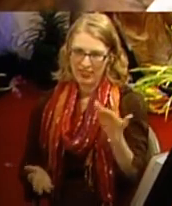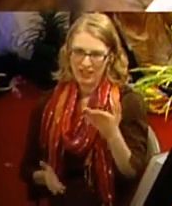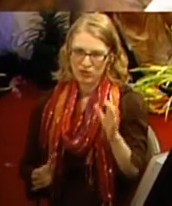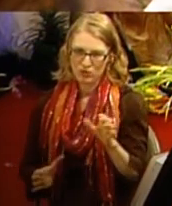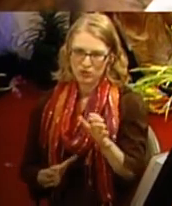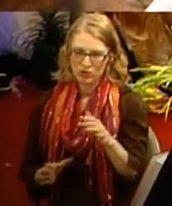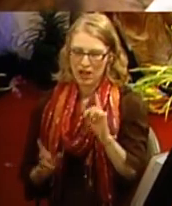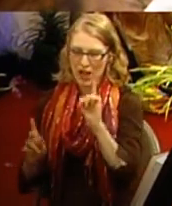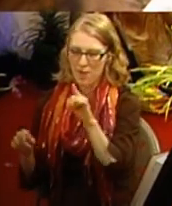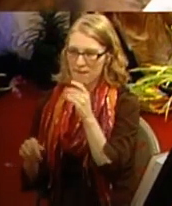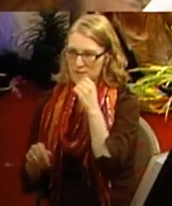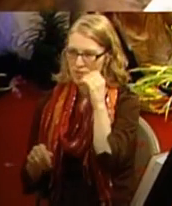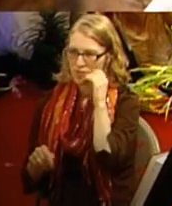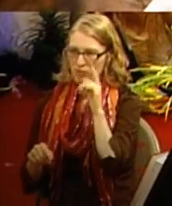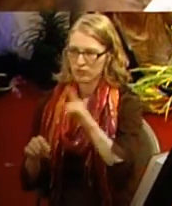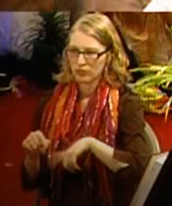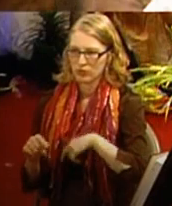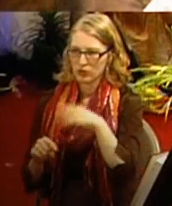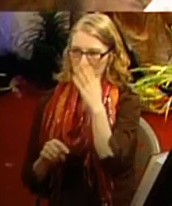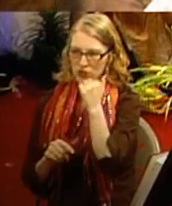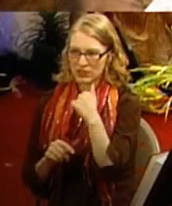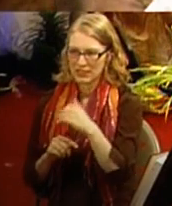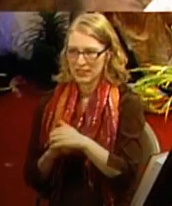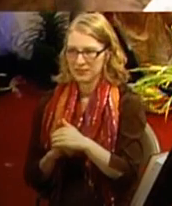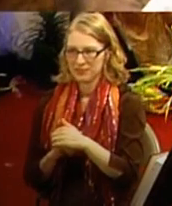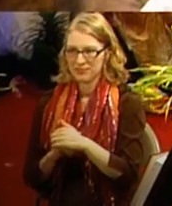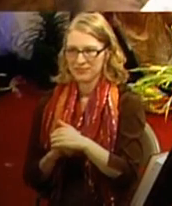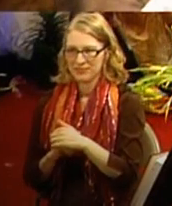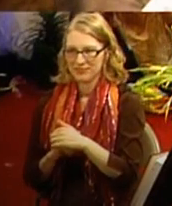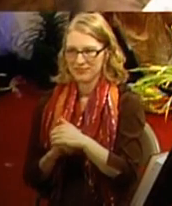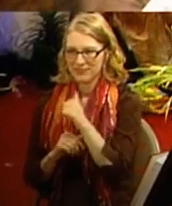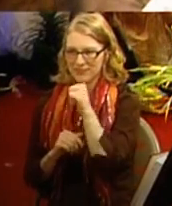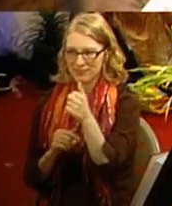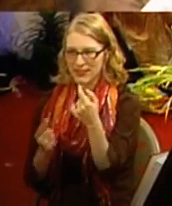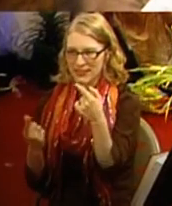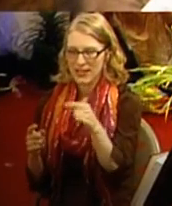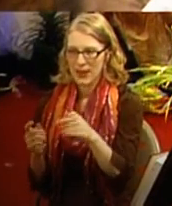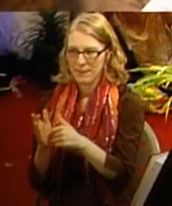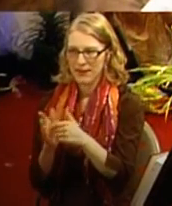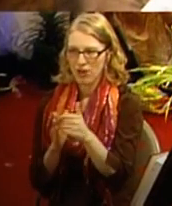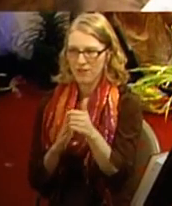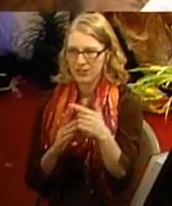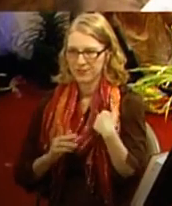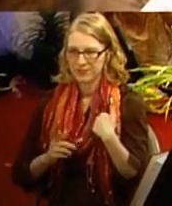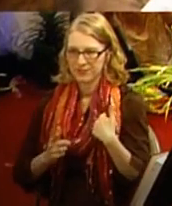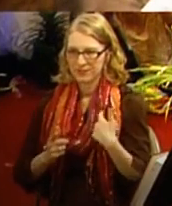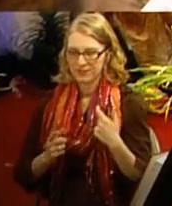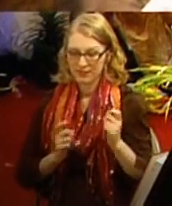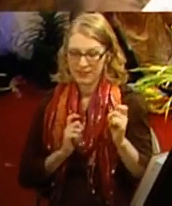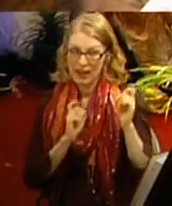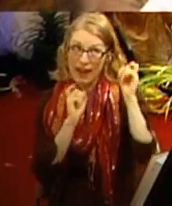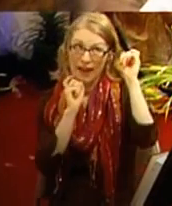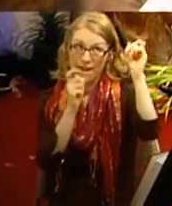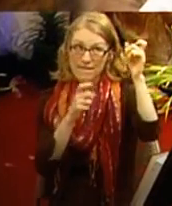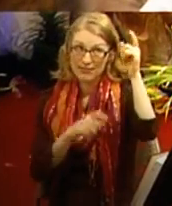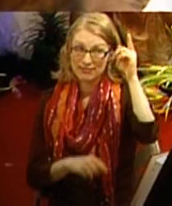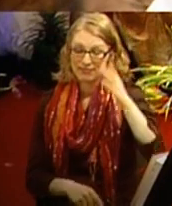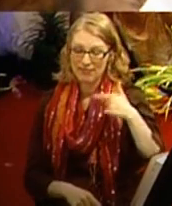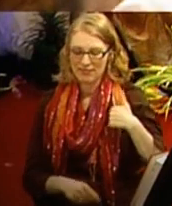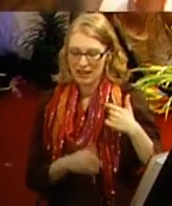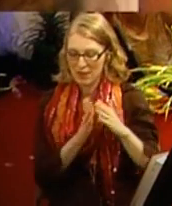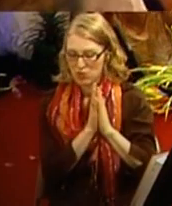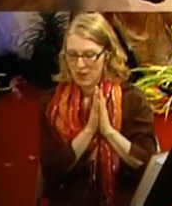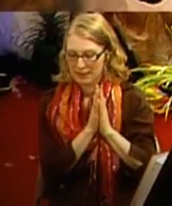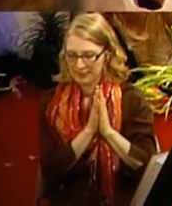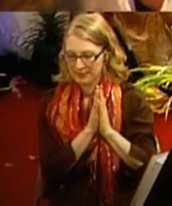I went home, I couldn't sleep. That happens rarely. And I finally gave it up to God. I just started praying